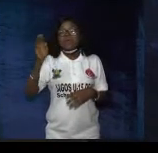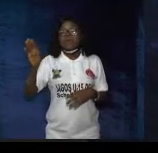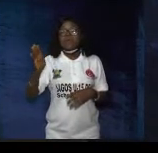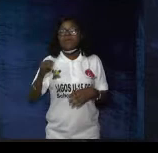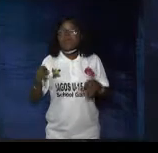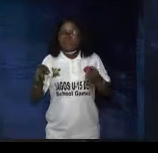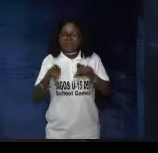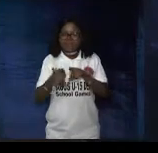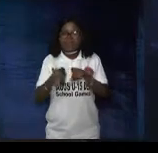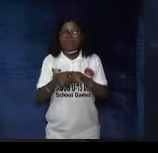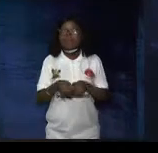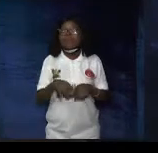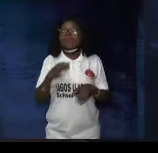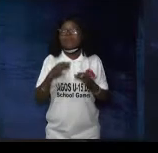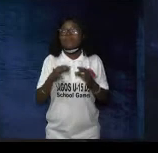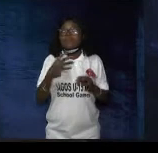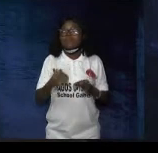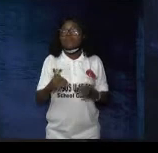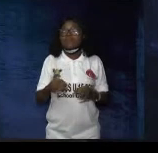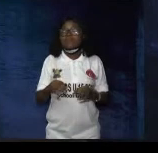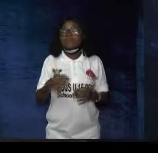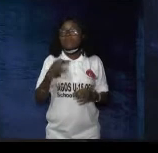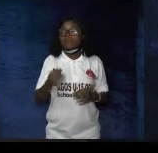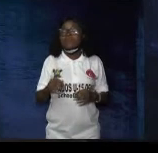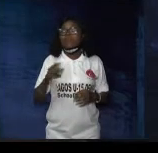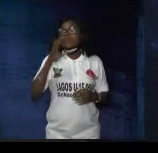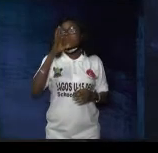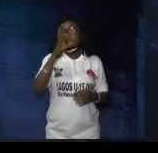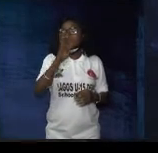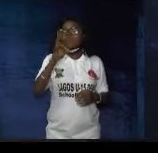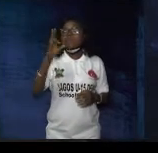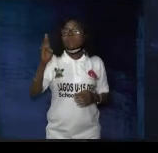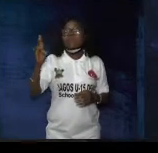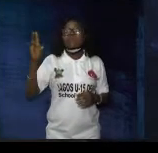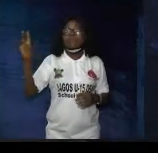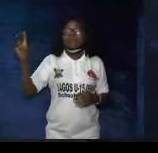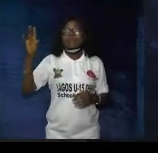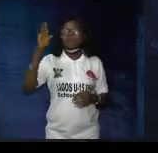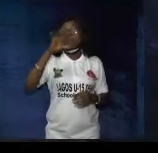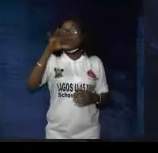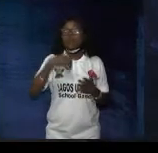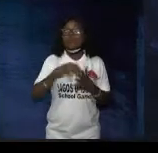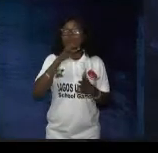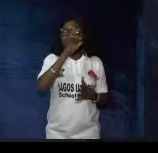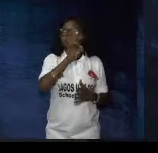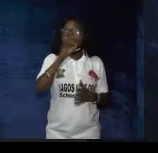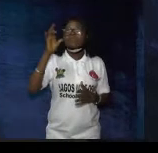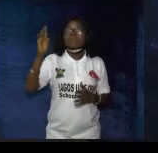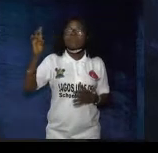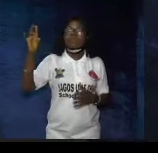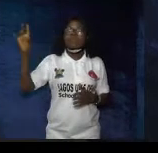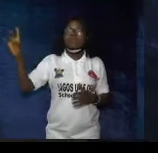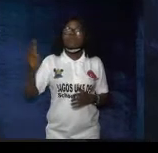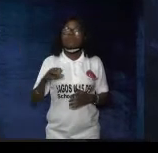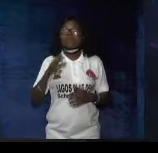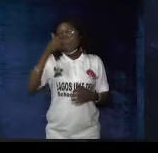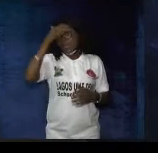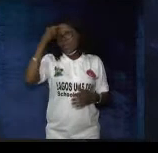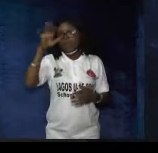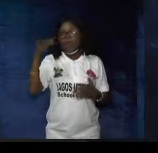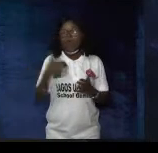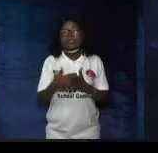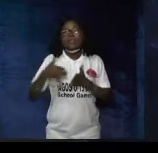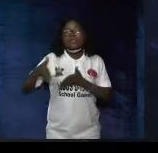as AC. So if this is 7 centimeters, for instance, then this will also be 7 centimeters, and this will also be